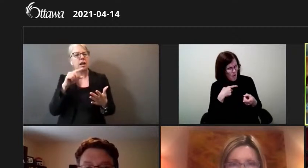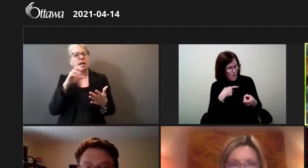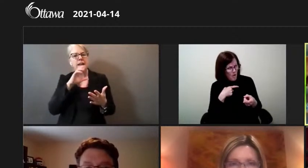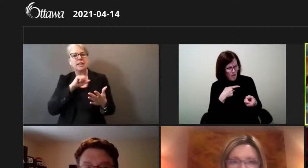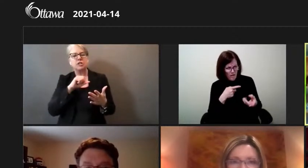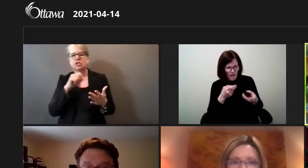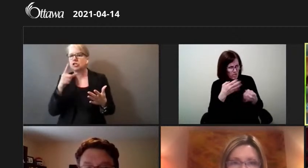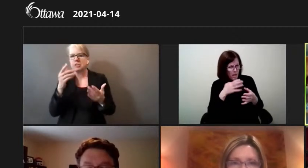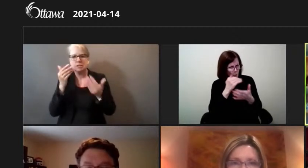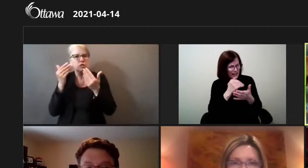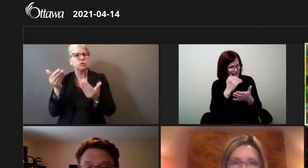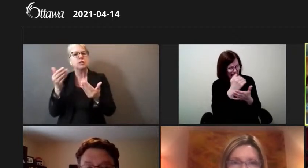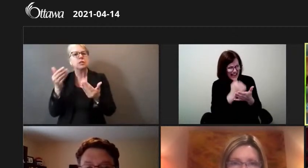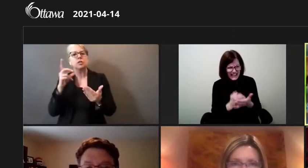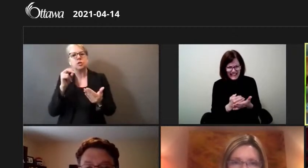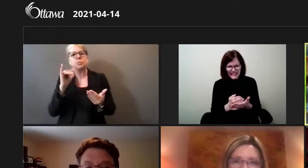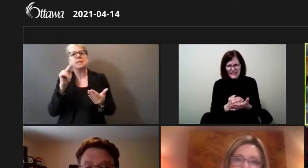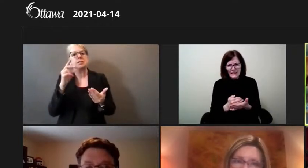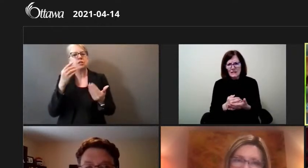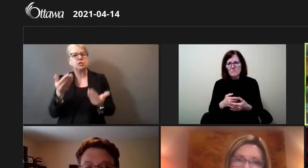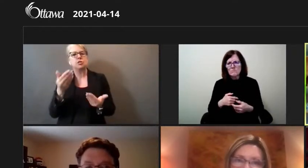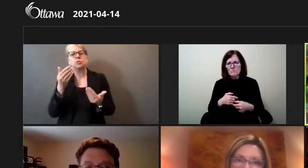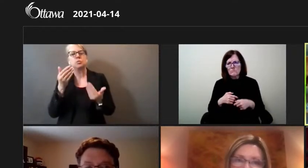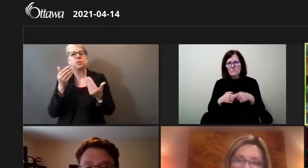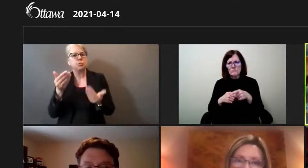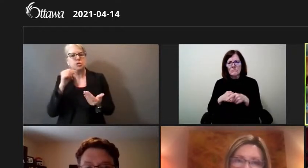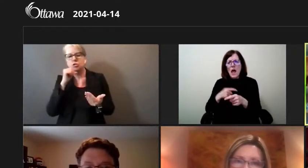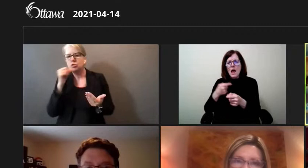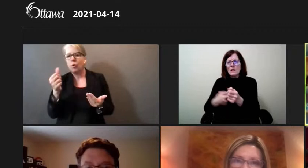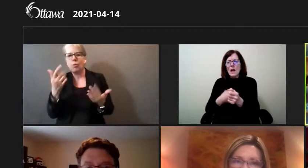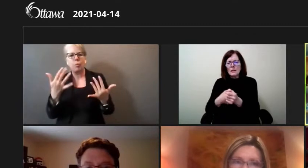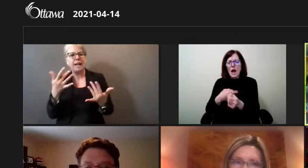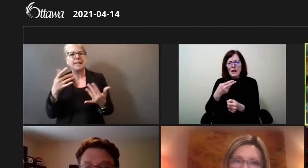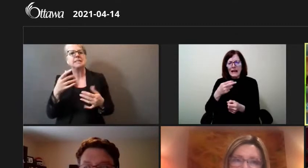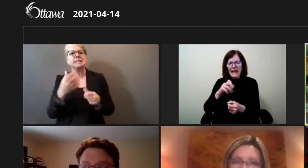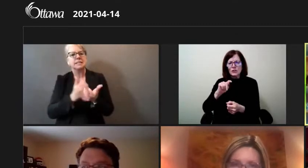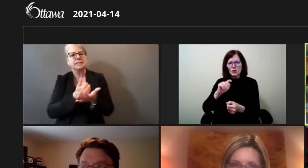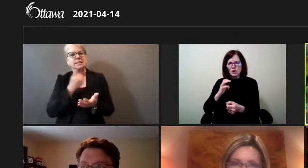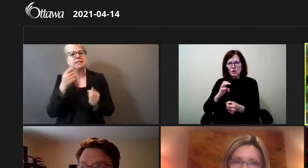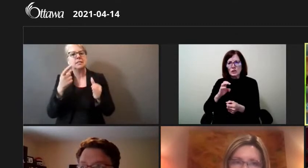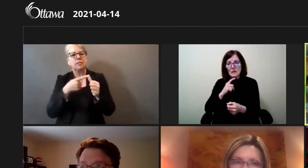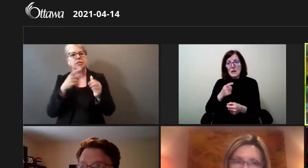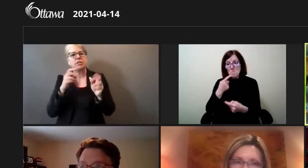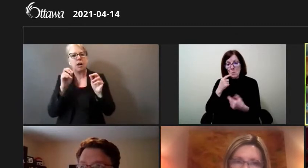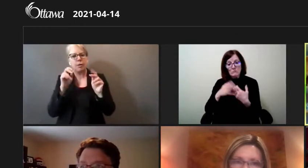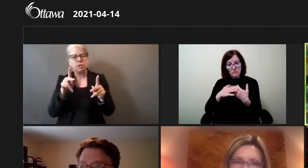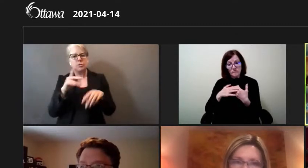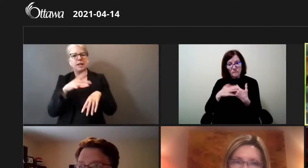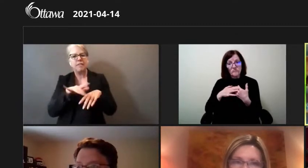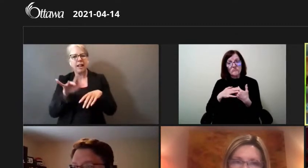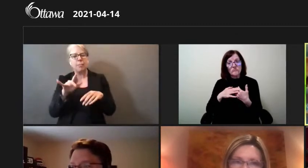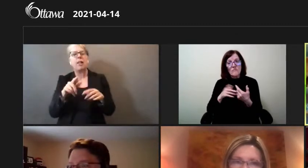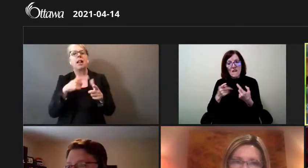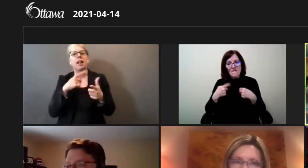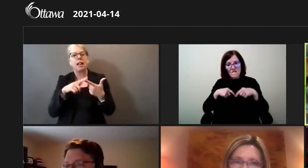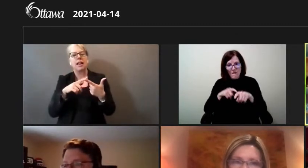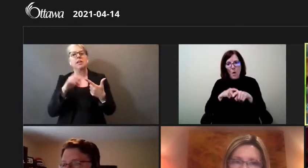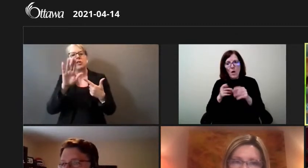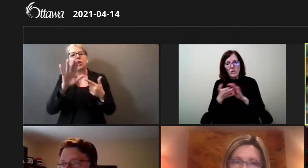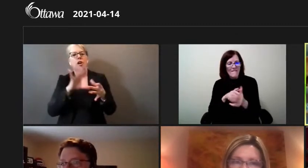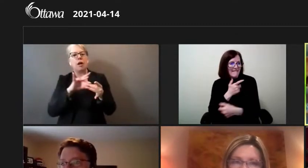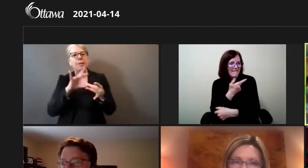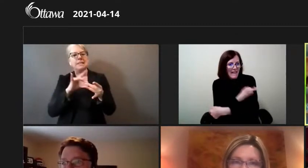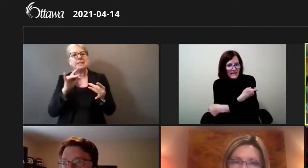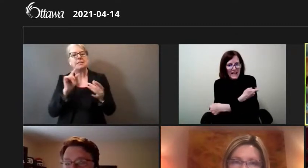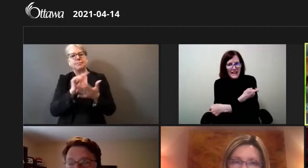she said, do it, do it, do it. Do not hesitate. Take the first opportunity available to you. And to your comment about what